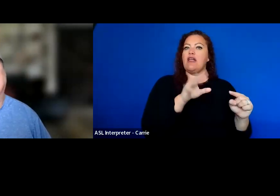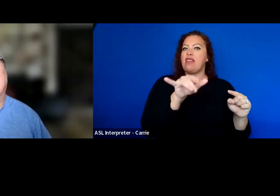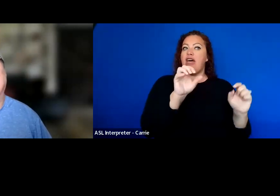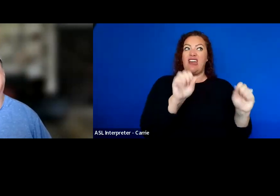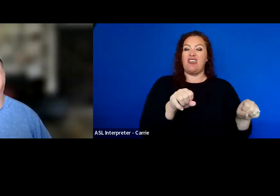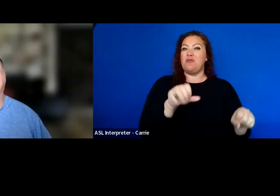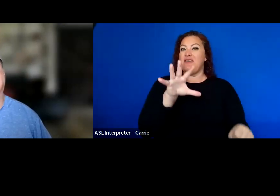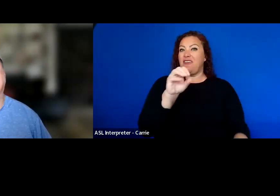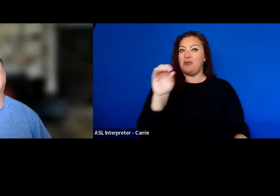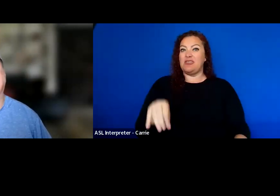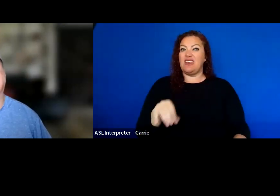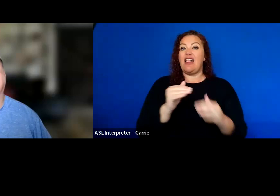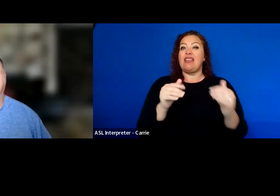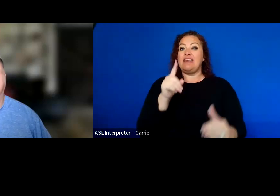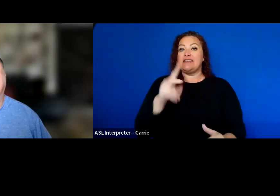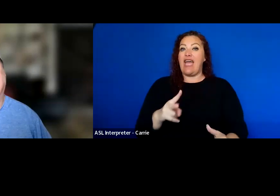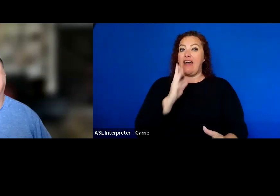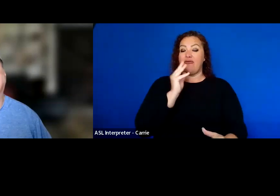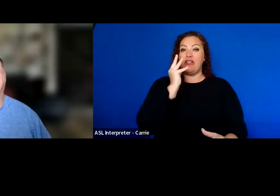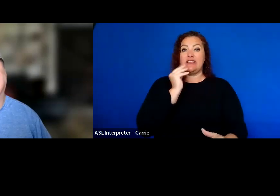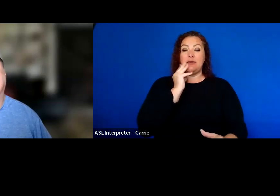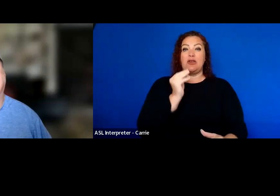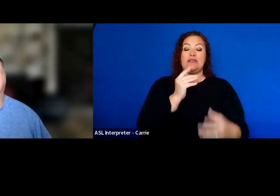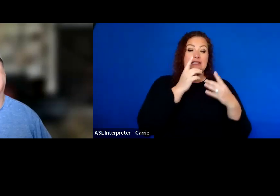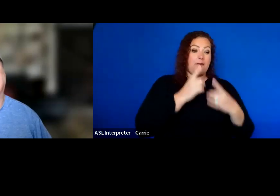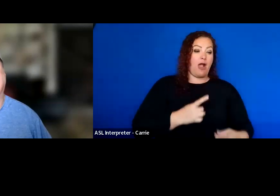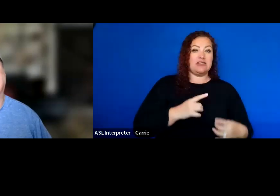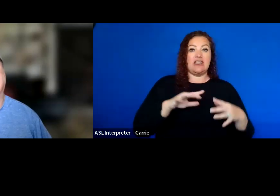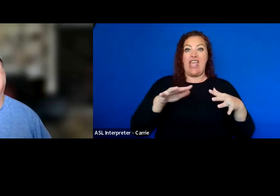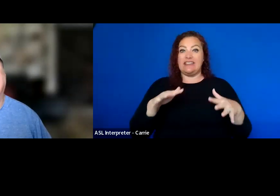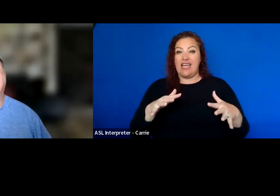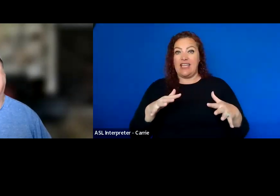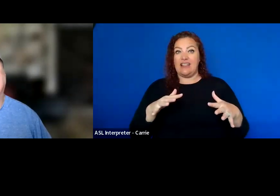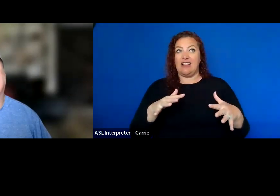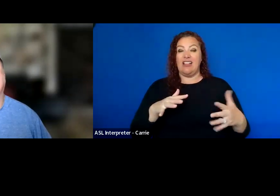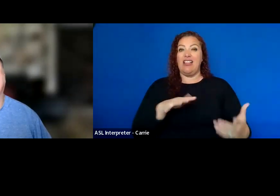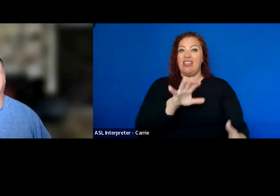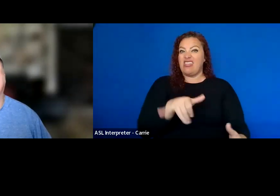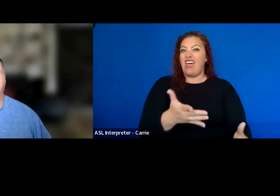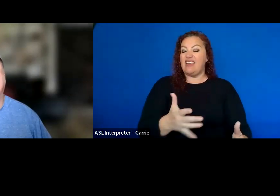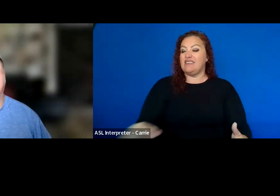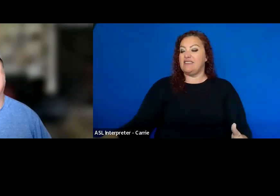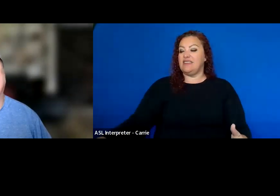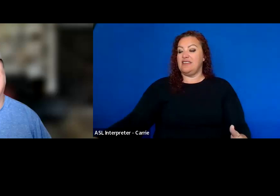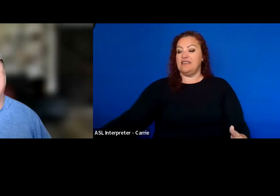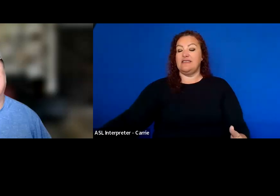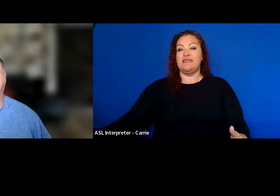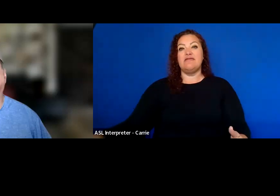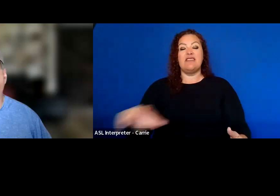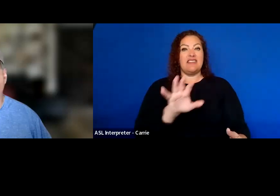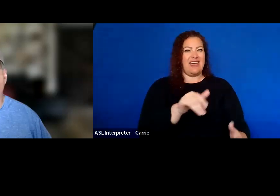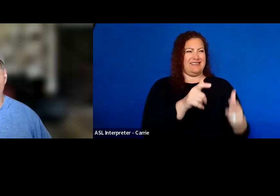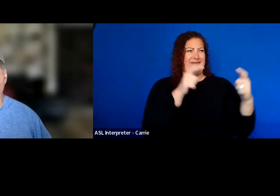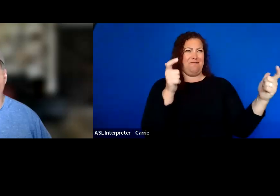will experience depression or anxiety, or at least, so that is a huge